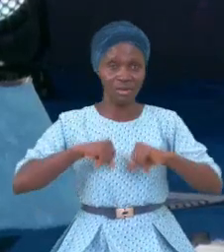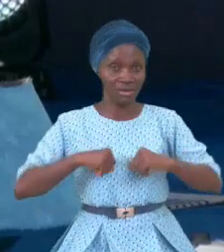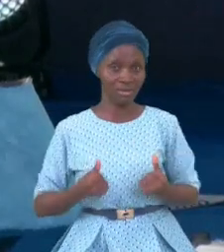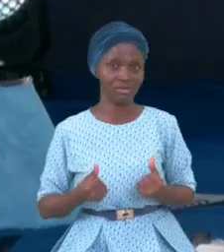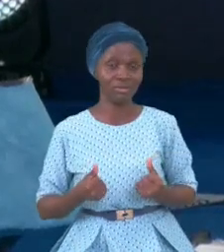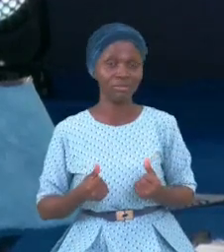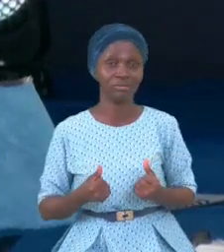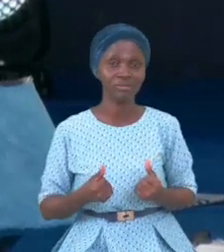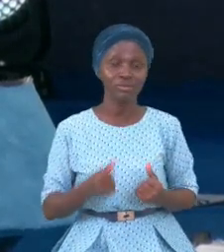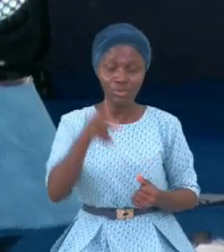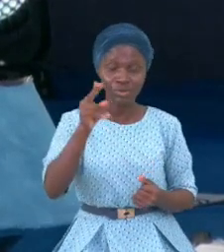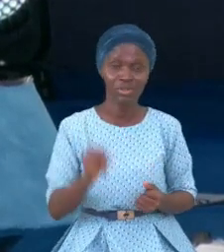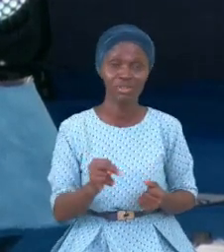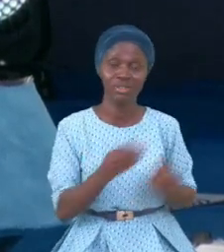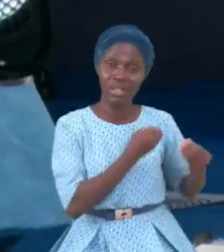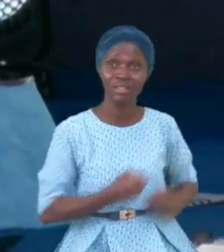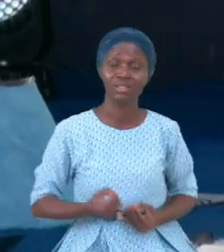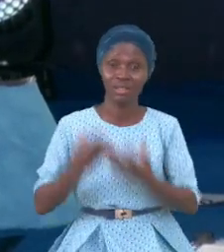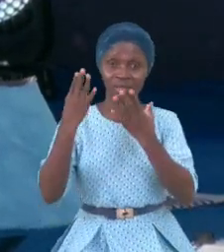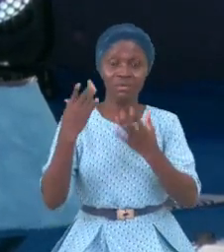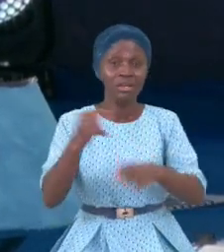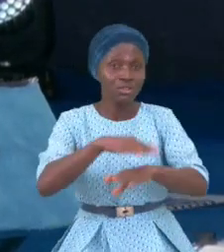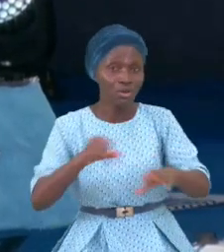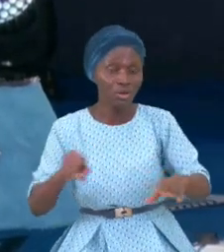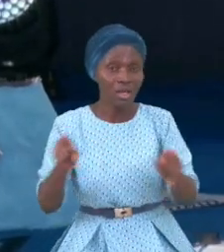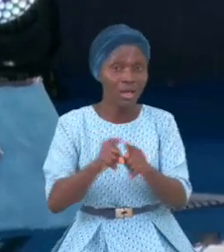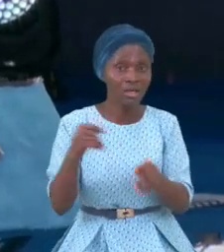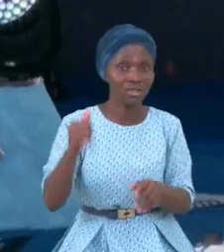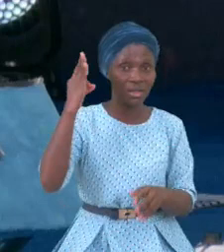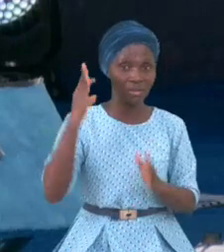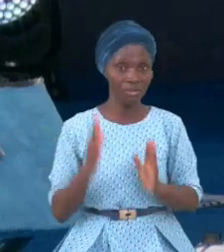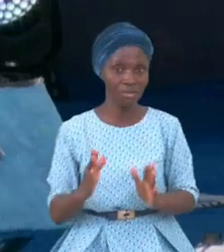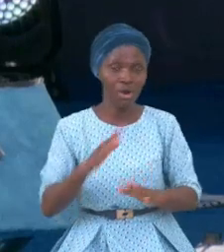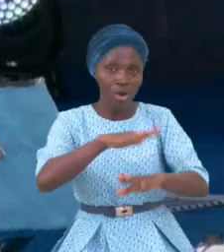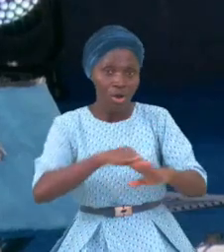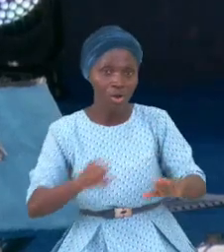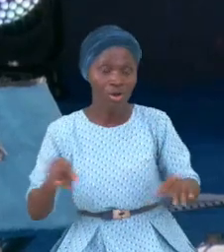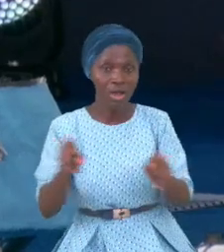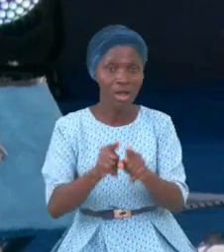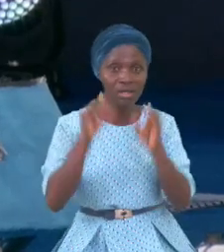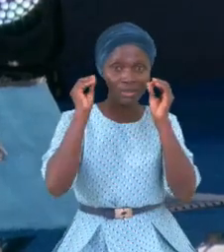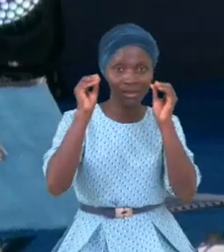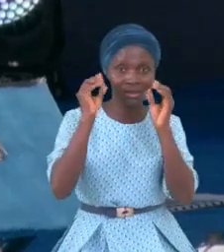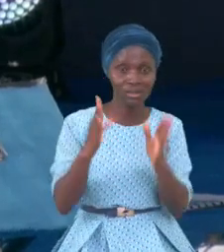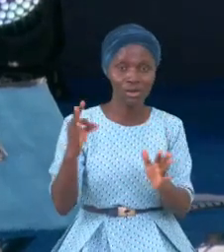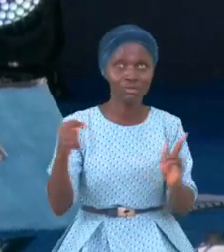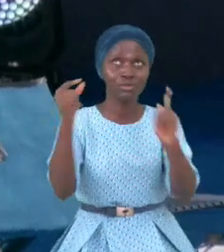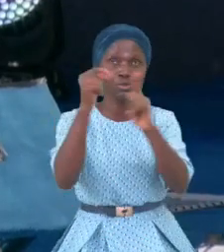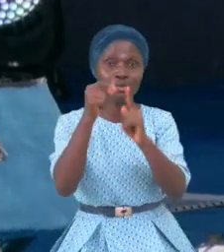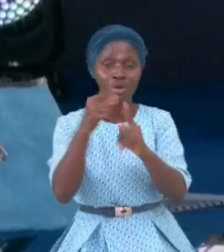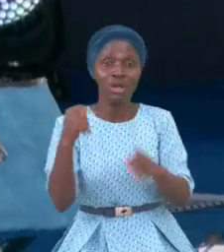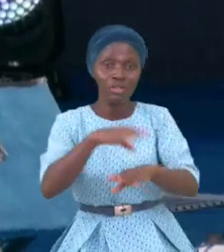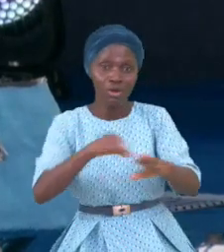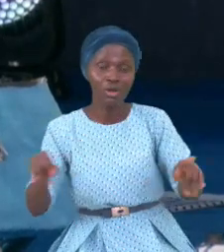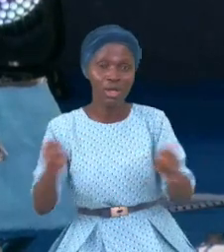need sacrifice. The calling as a pastor, the calling as a teacher of the word, the calling as apostle, prophet, you need